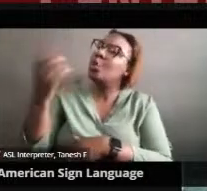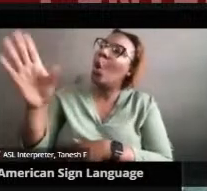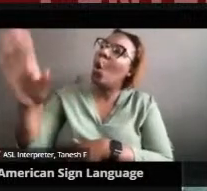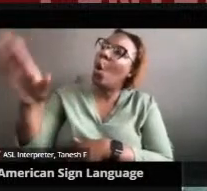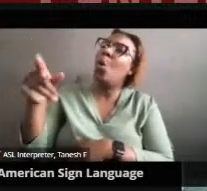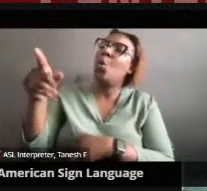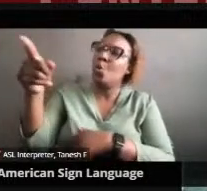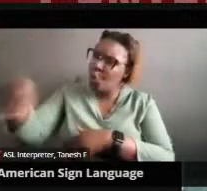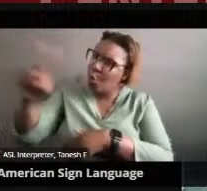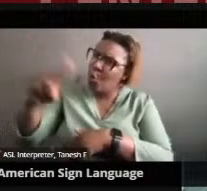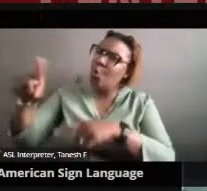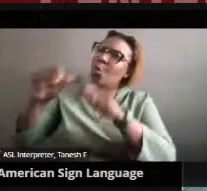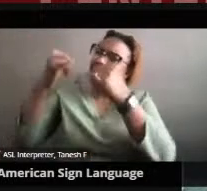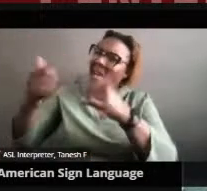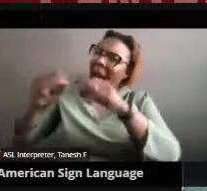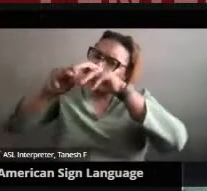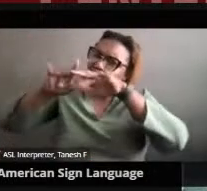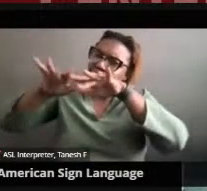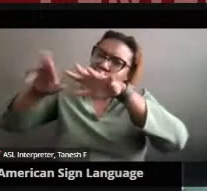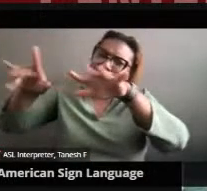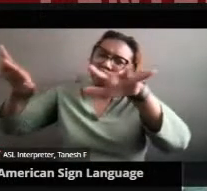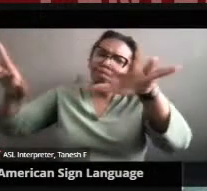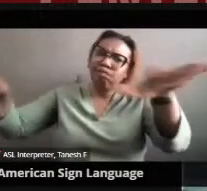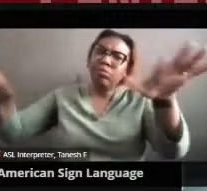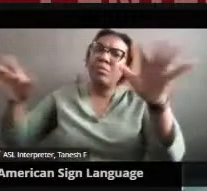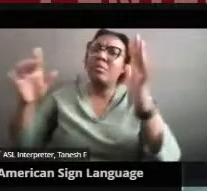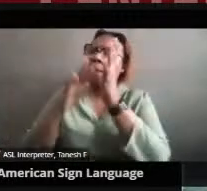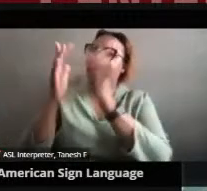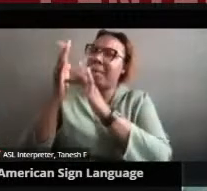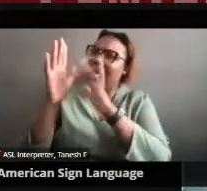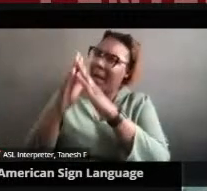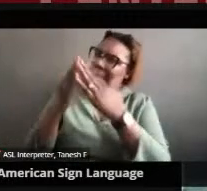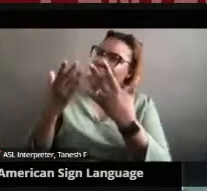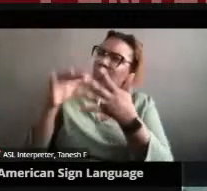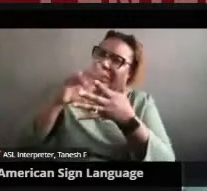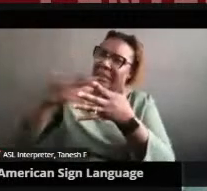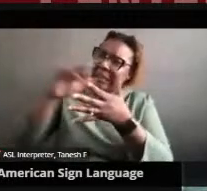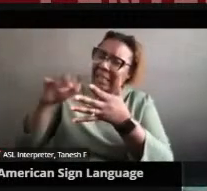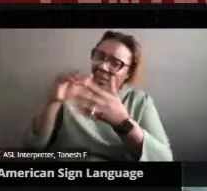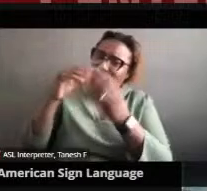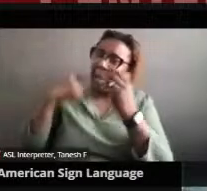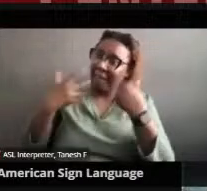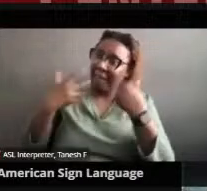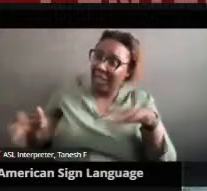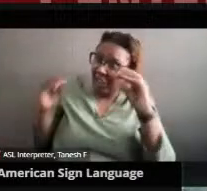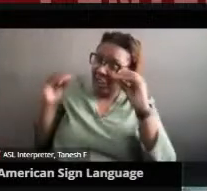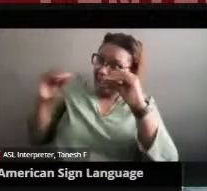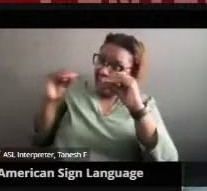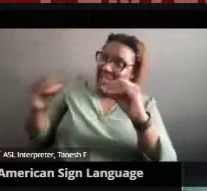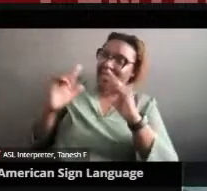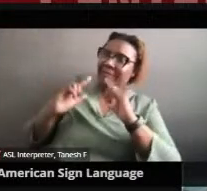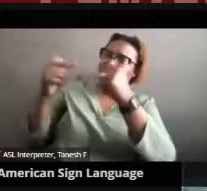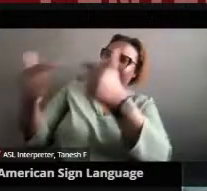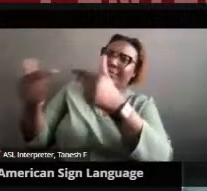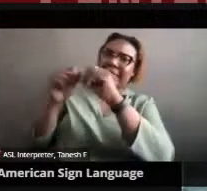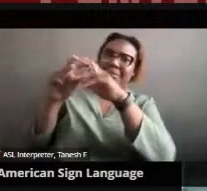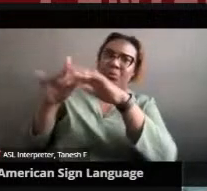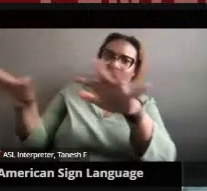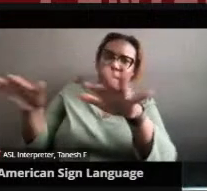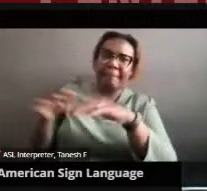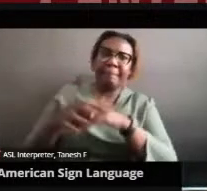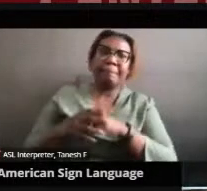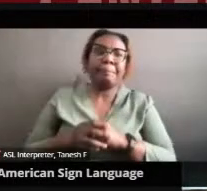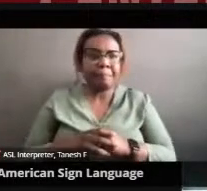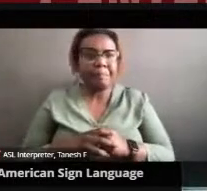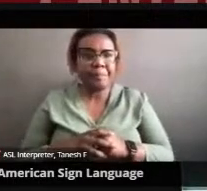obey everything Jesus had commanded. To feed, shelter, and provide health care for the